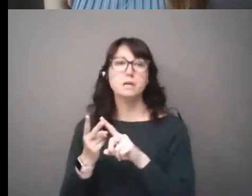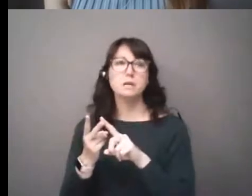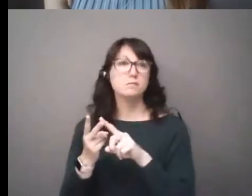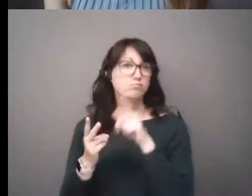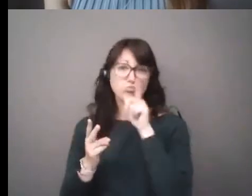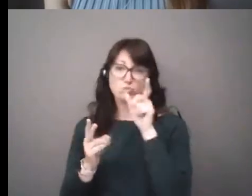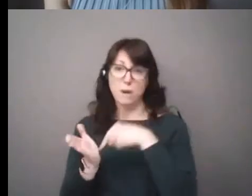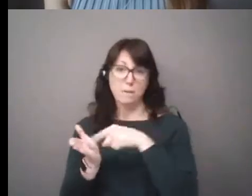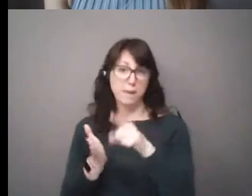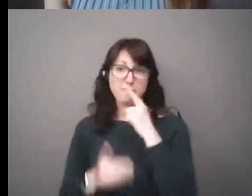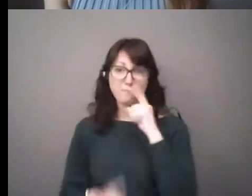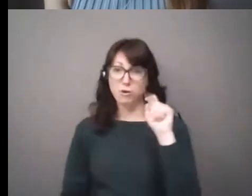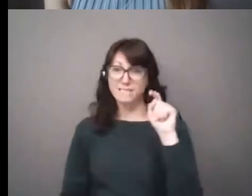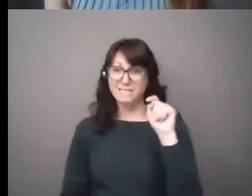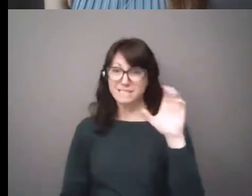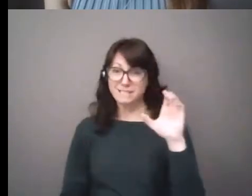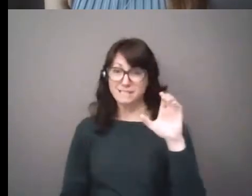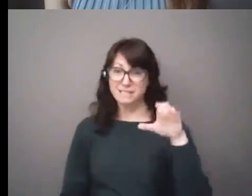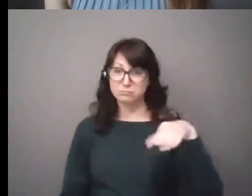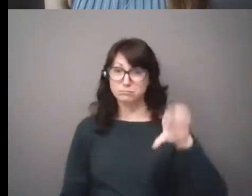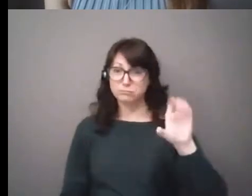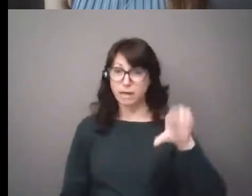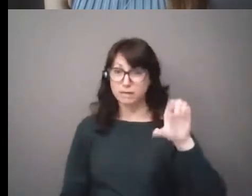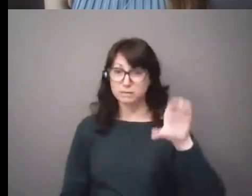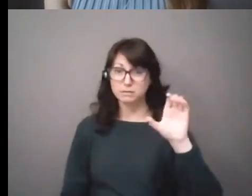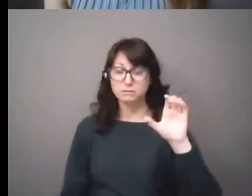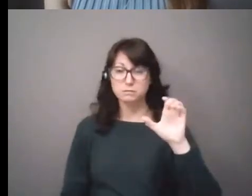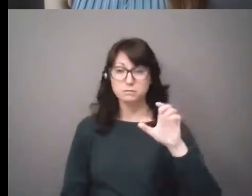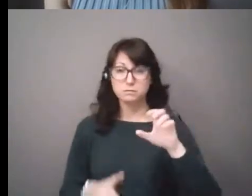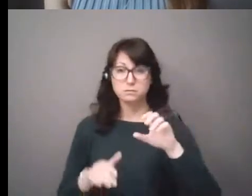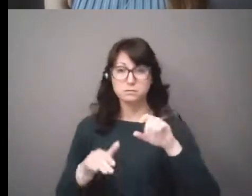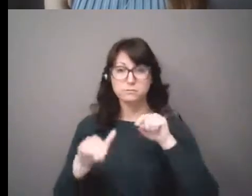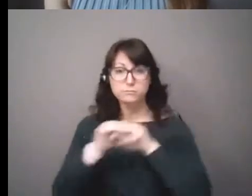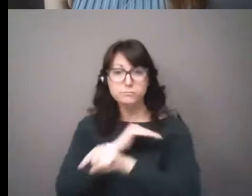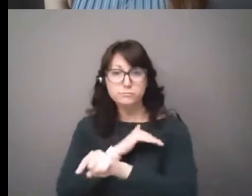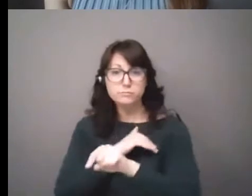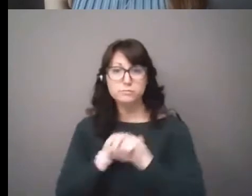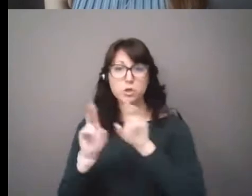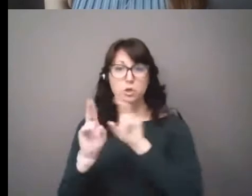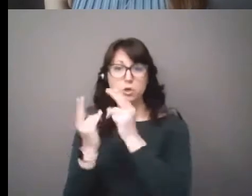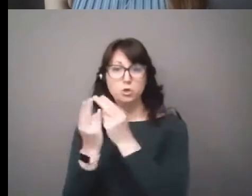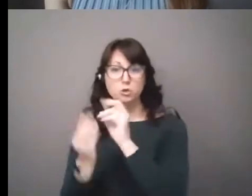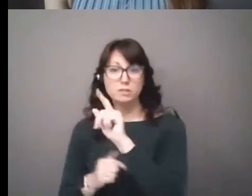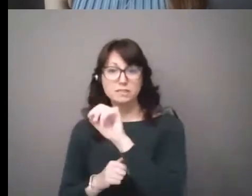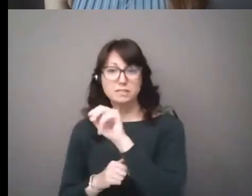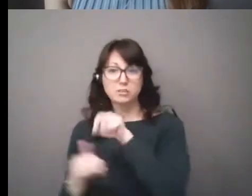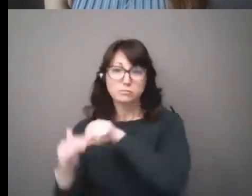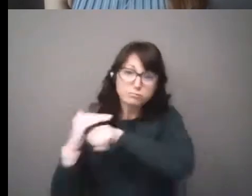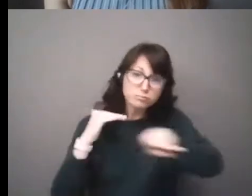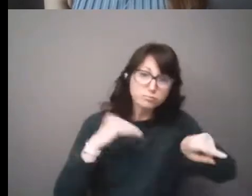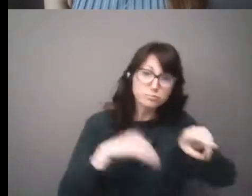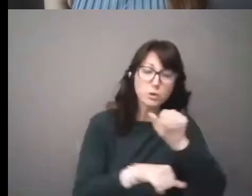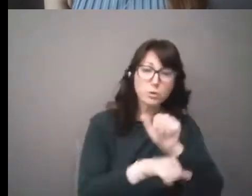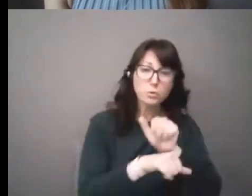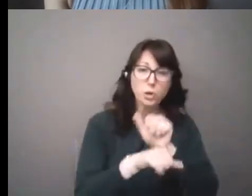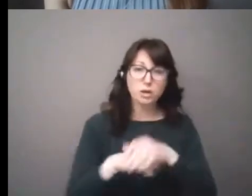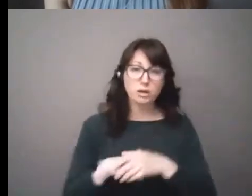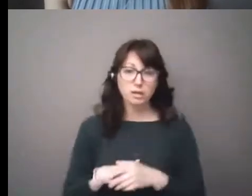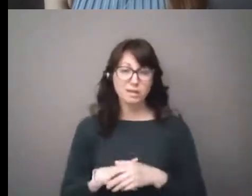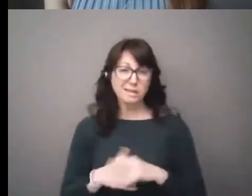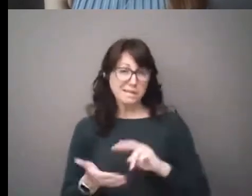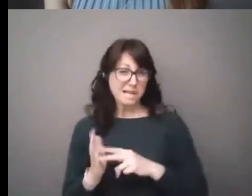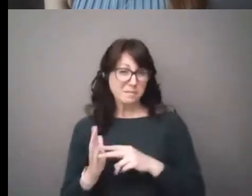a TTC pass to get you from the Union Station to your work, you're probably somewhere in